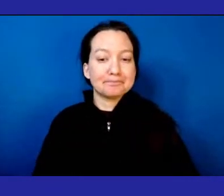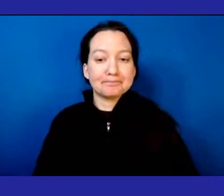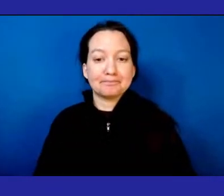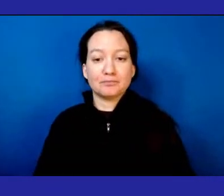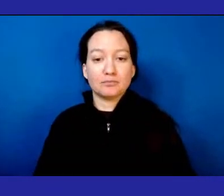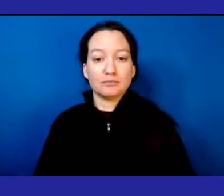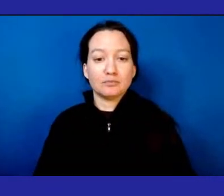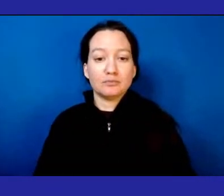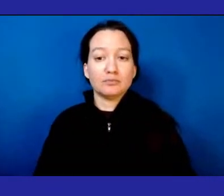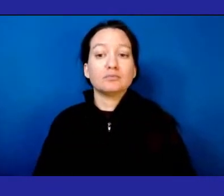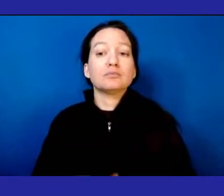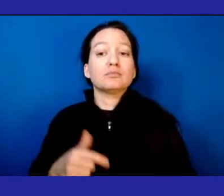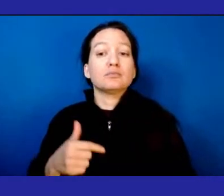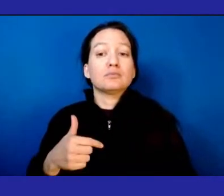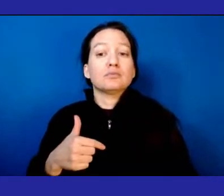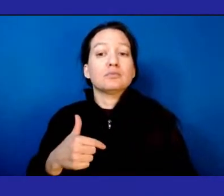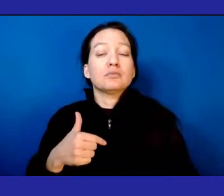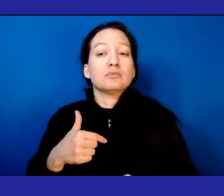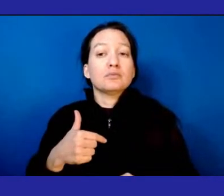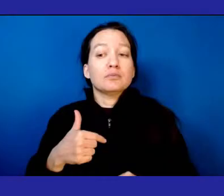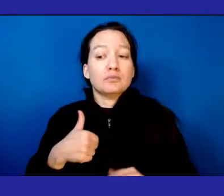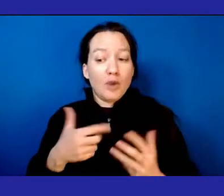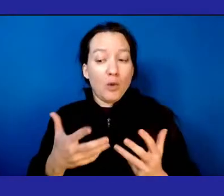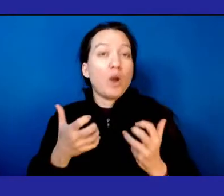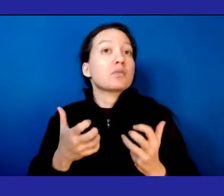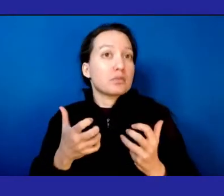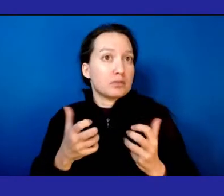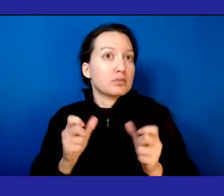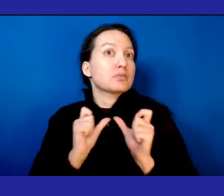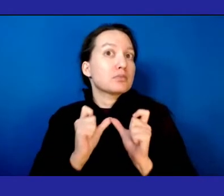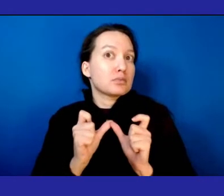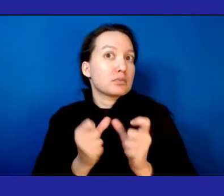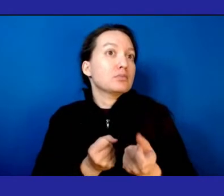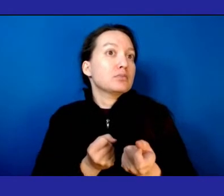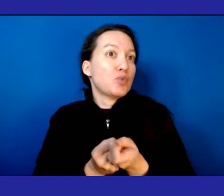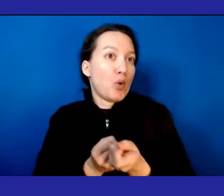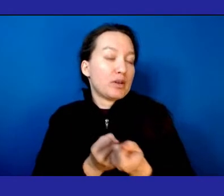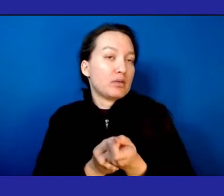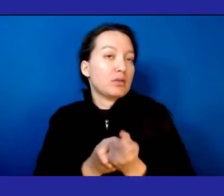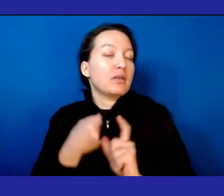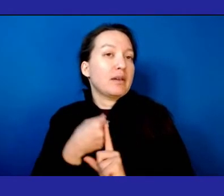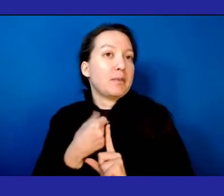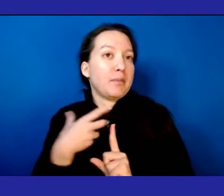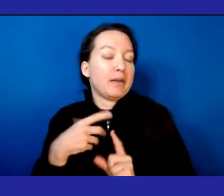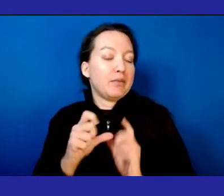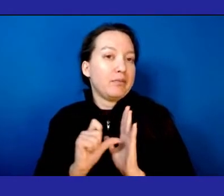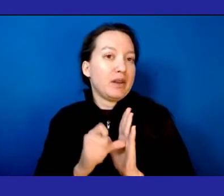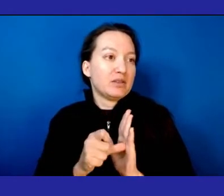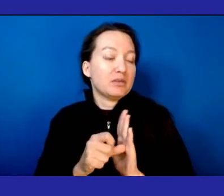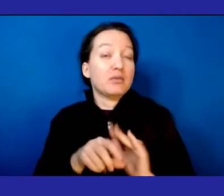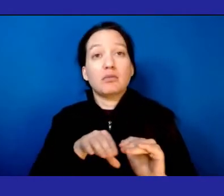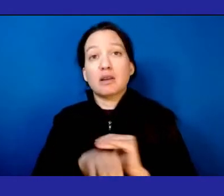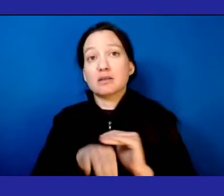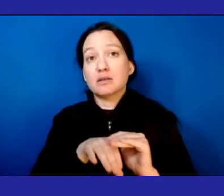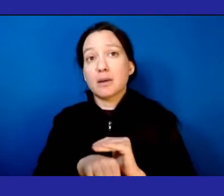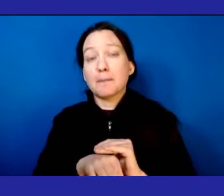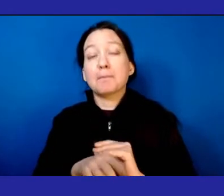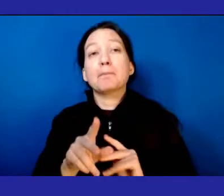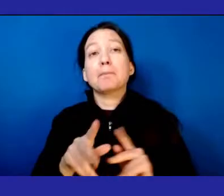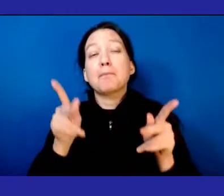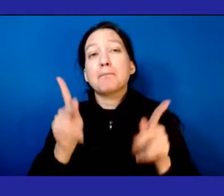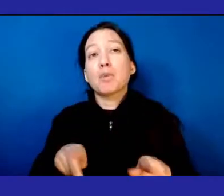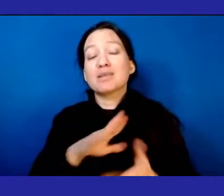I would like to, for their ongoing support for expanding and enhancing access to person-centered